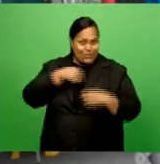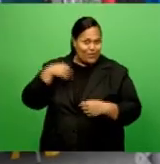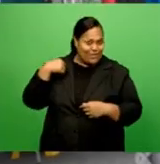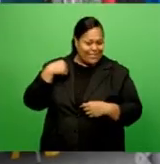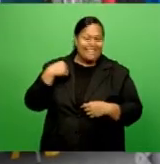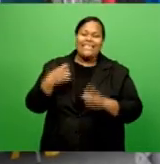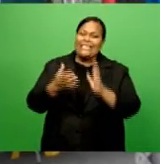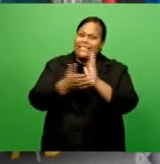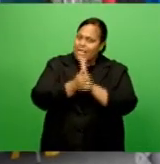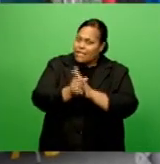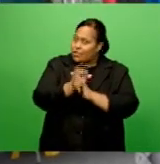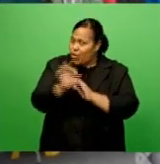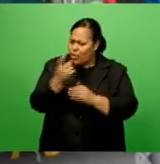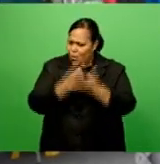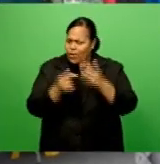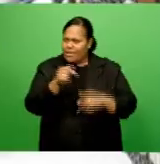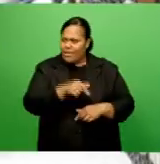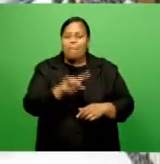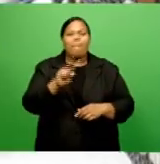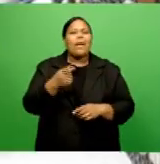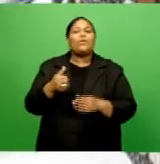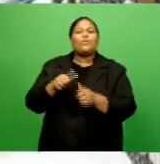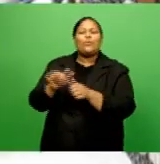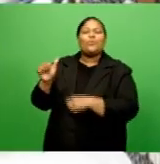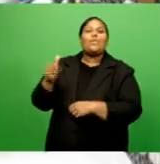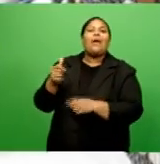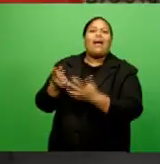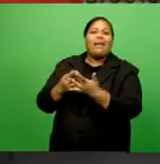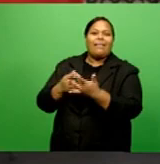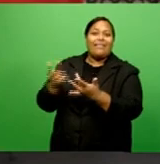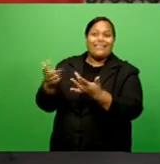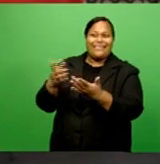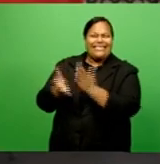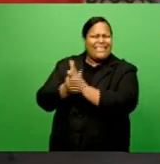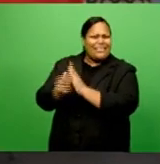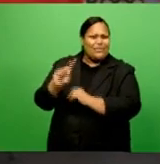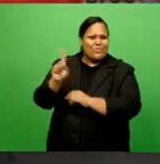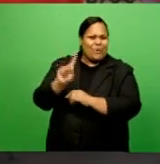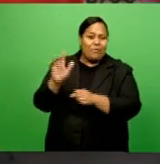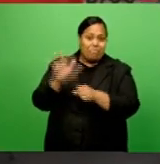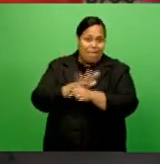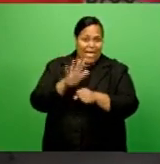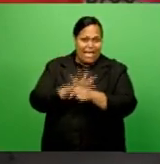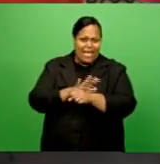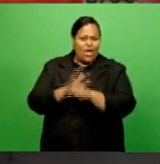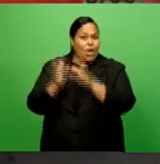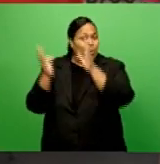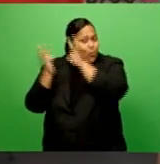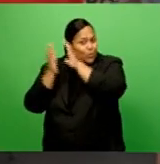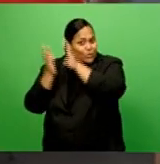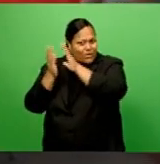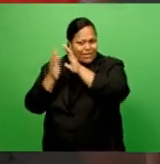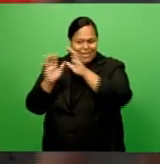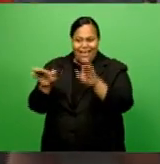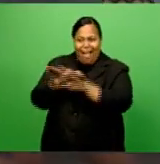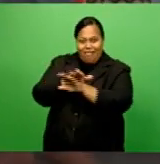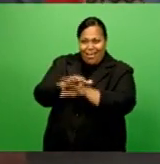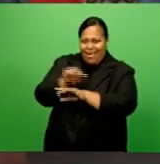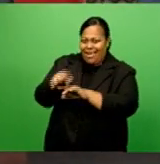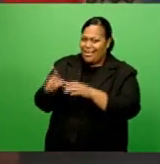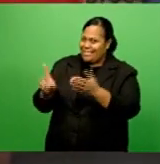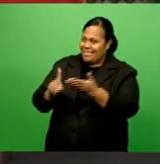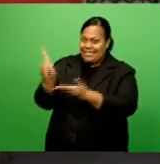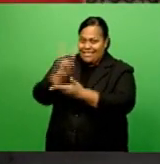but is making use of other talents learned from her grandparents. I make cushion cover, anything crafty, I make